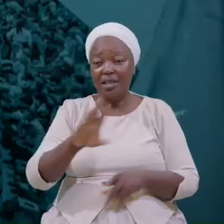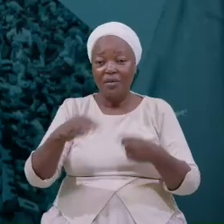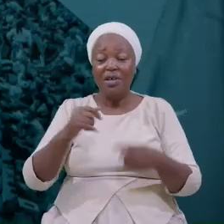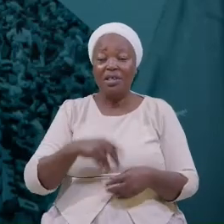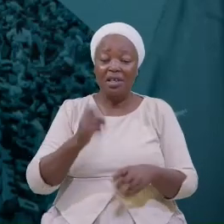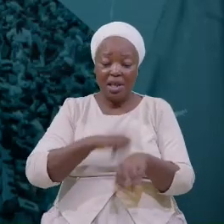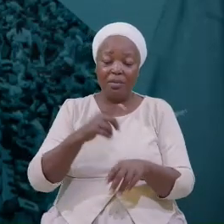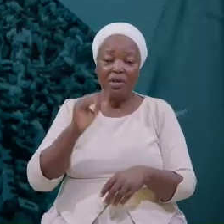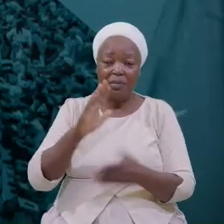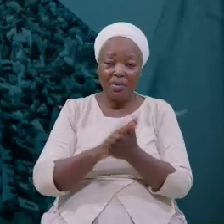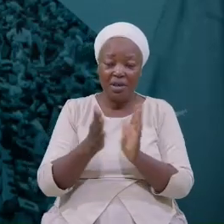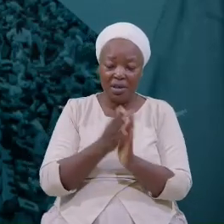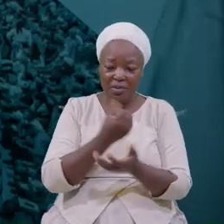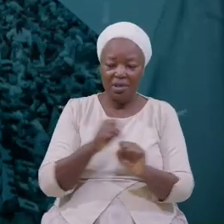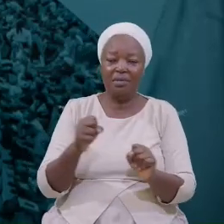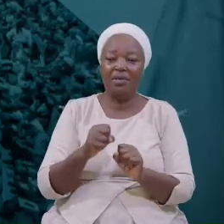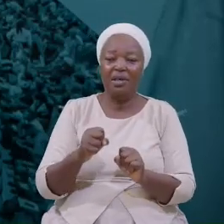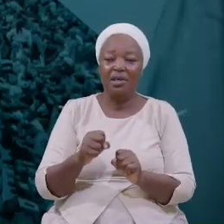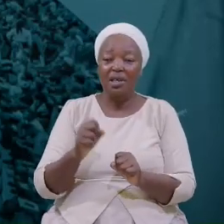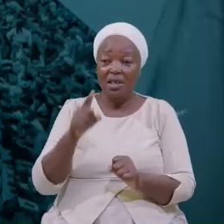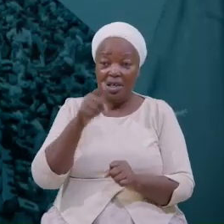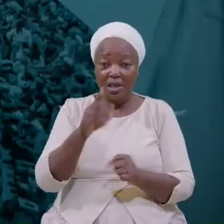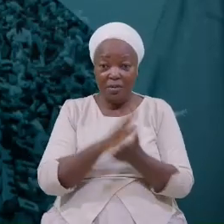visitation choir came there.